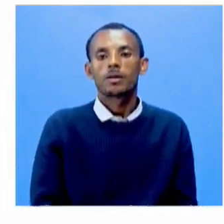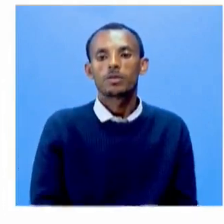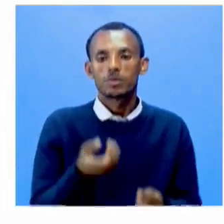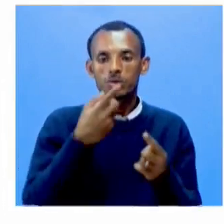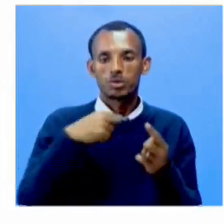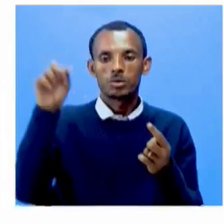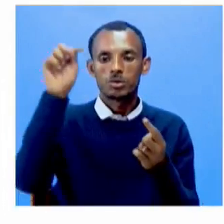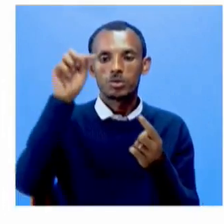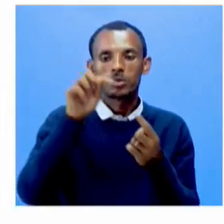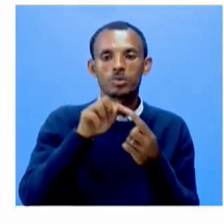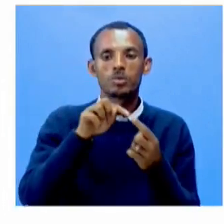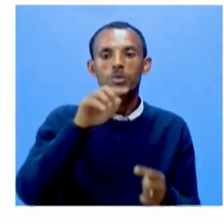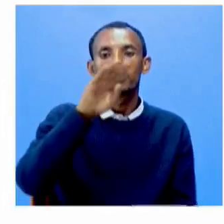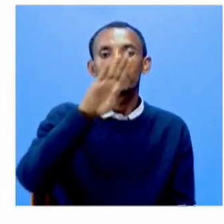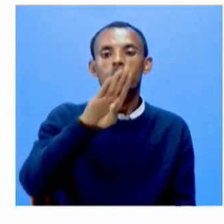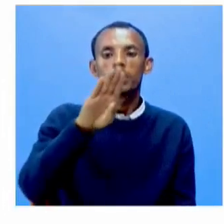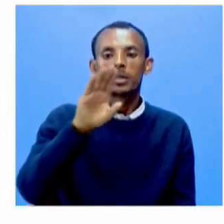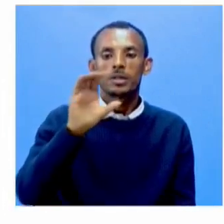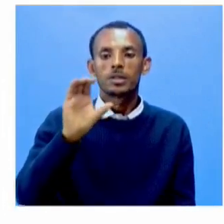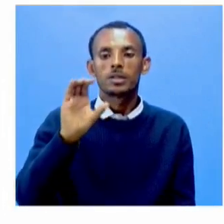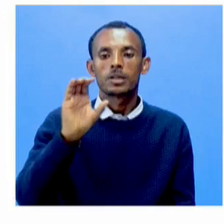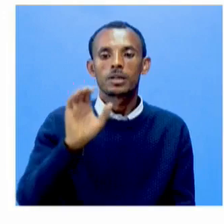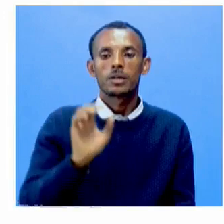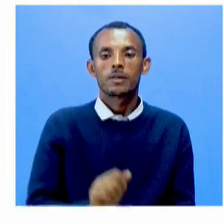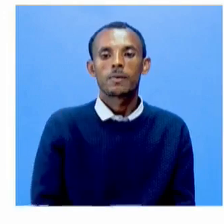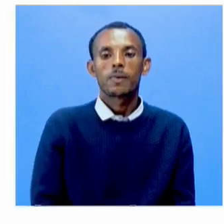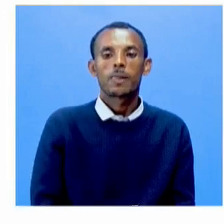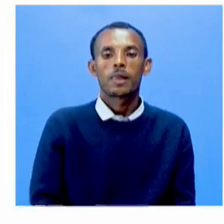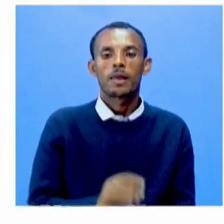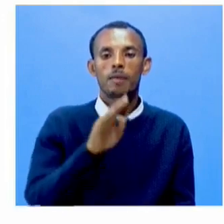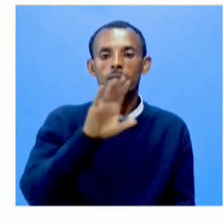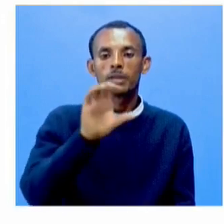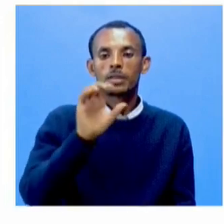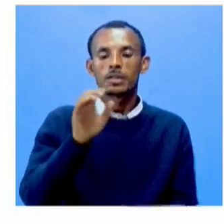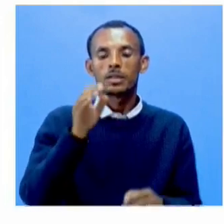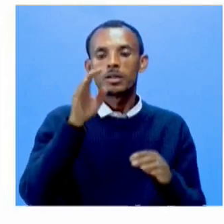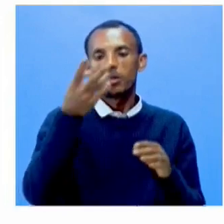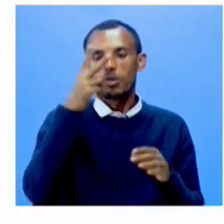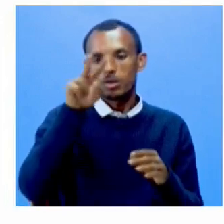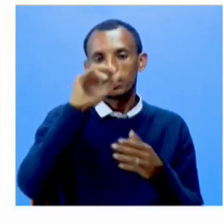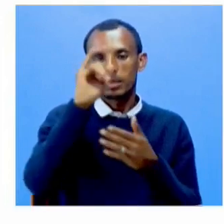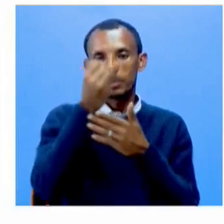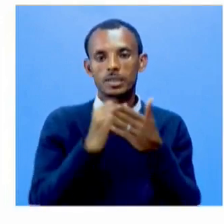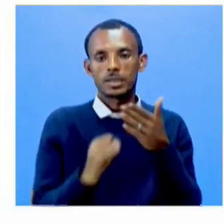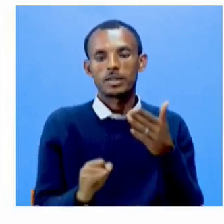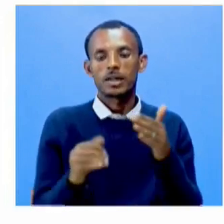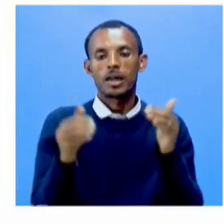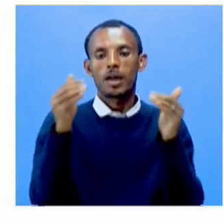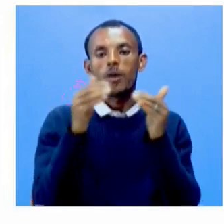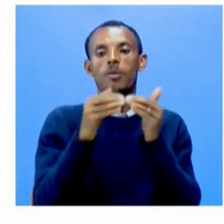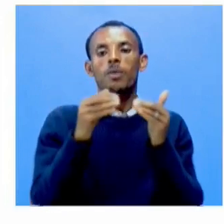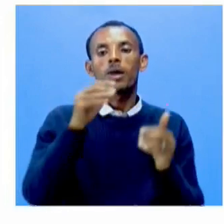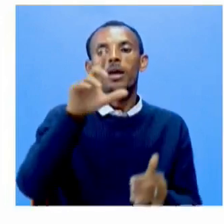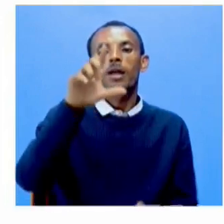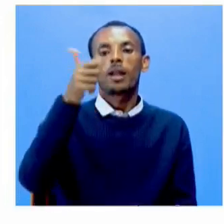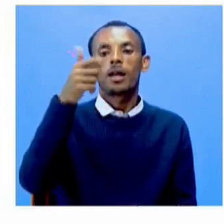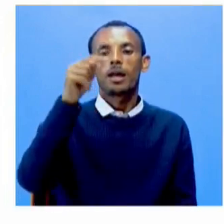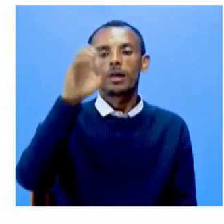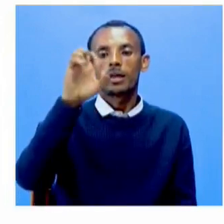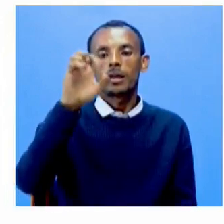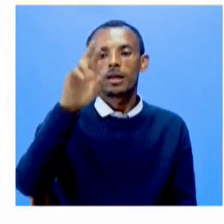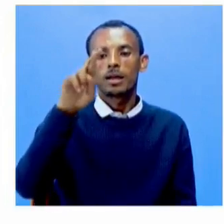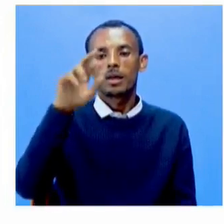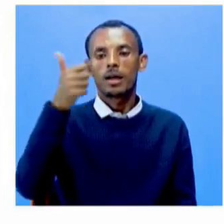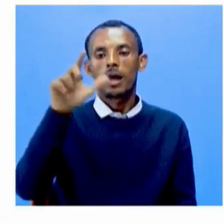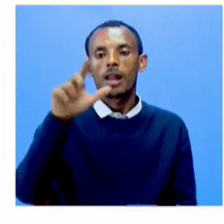to BC. Here is a picture. It is an equilateral triangle